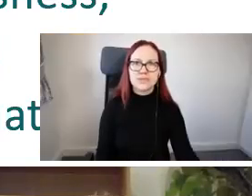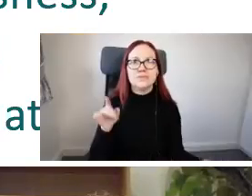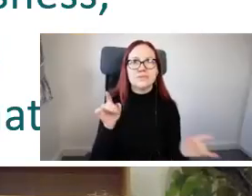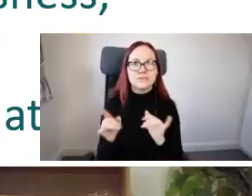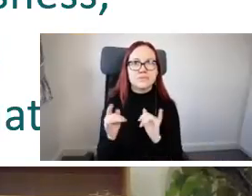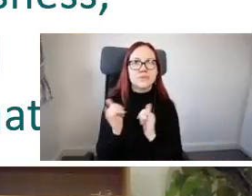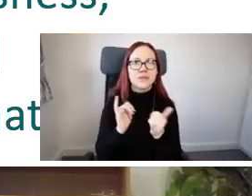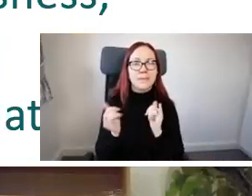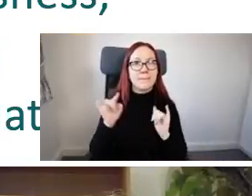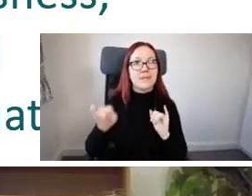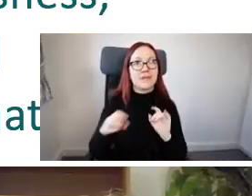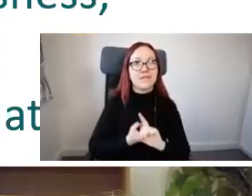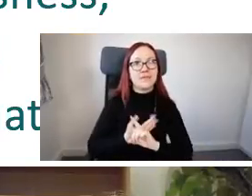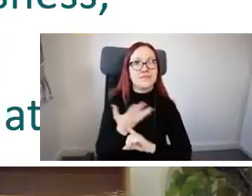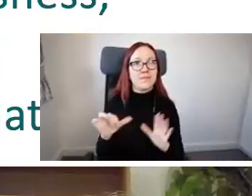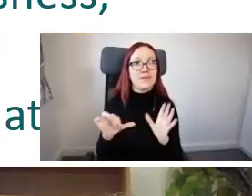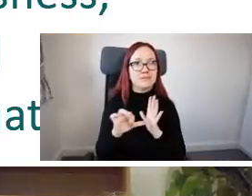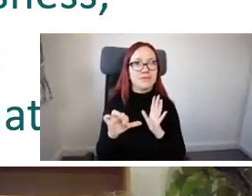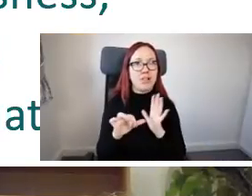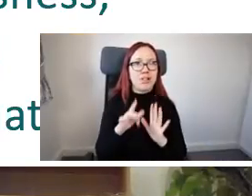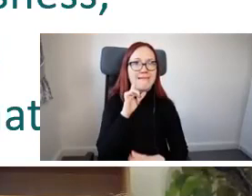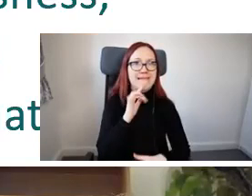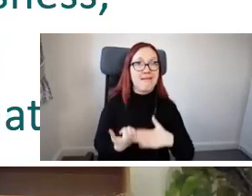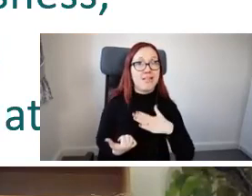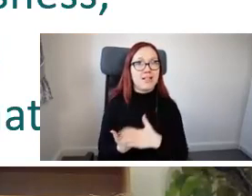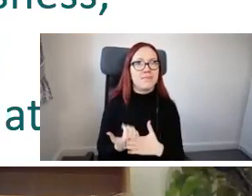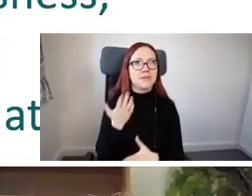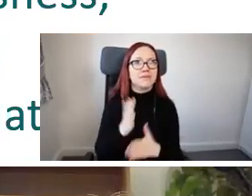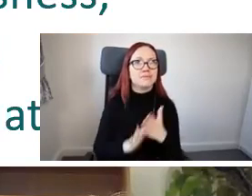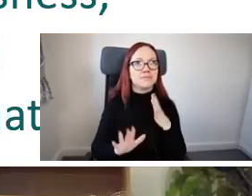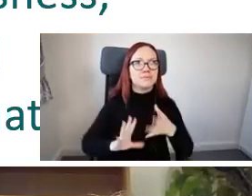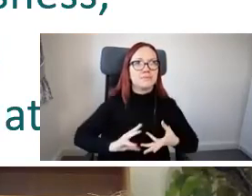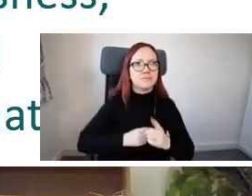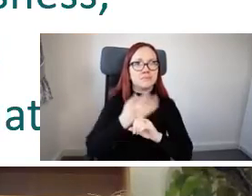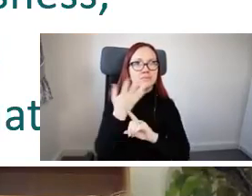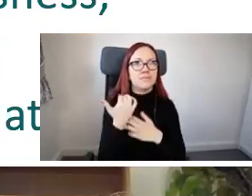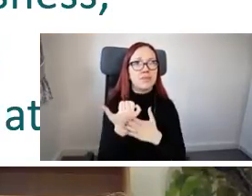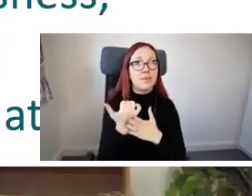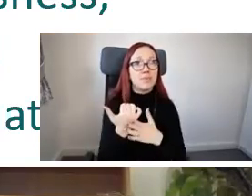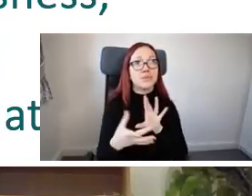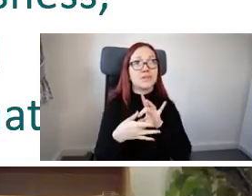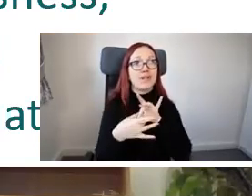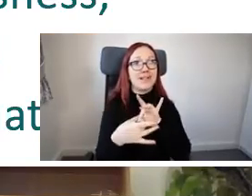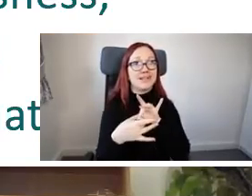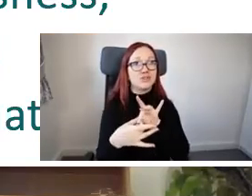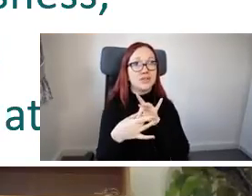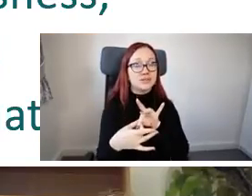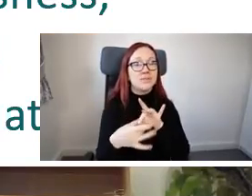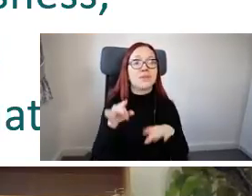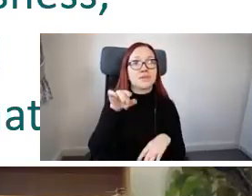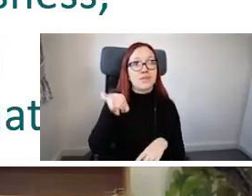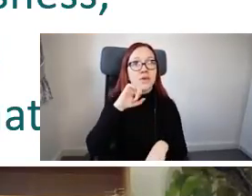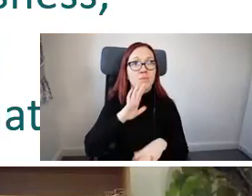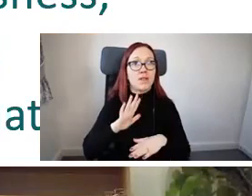form therapeutic relationships anyway. And so that would be a limiting factor in thinking about goal setting as part